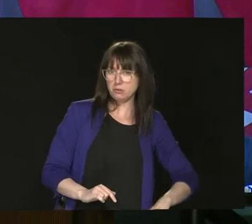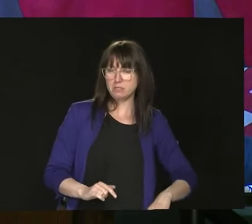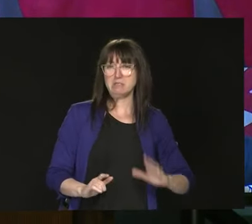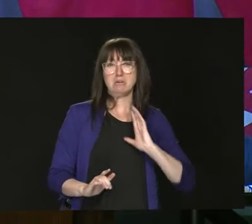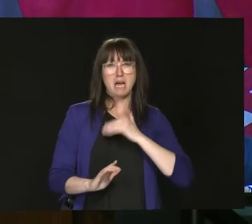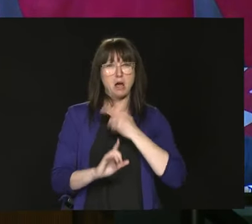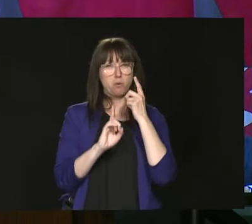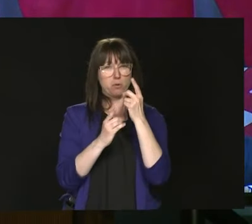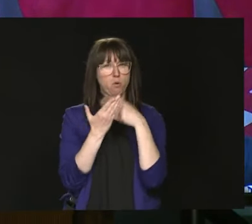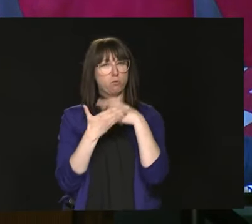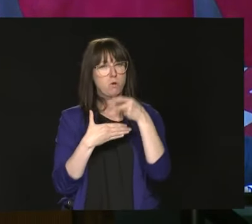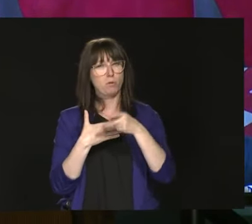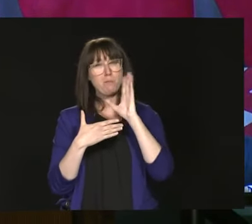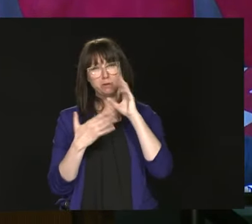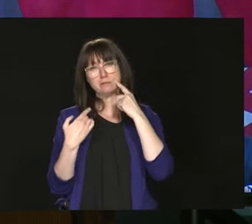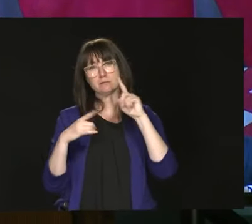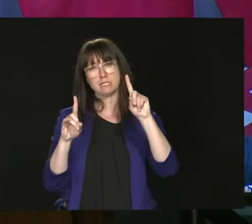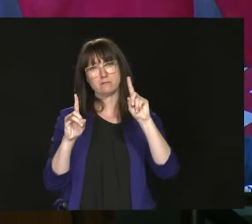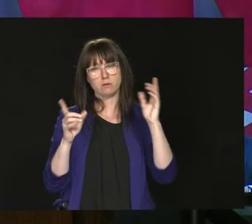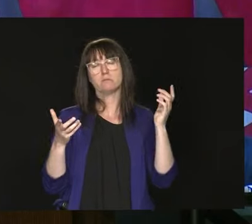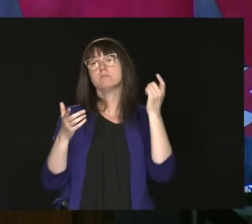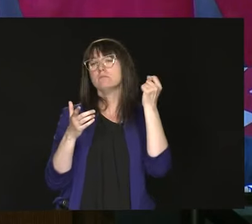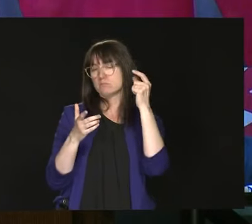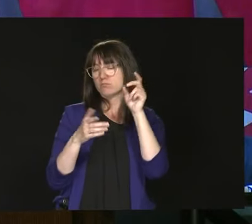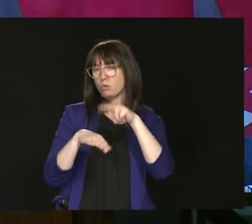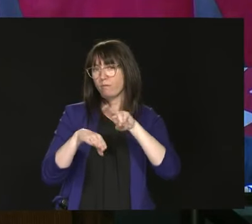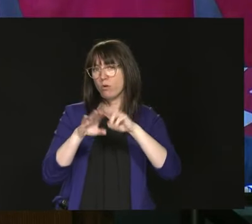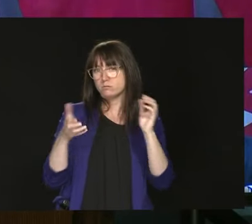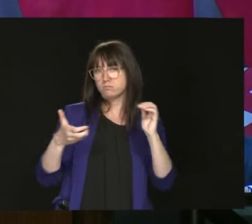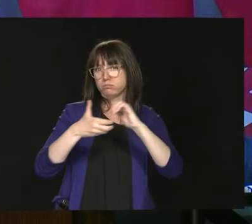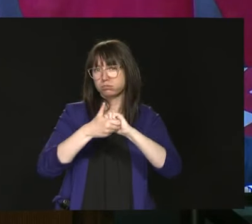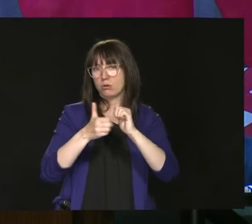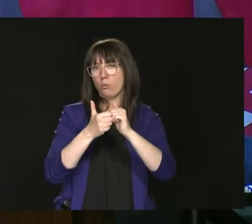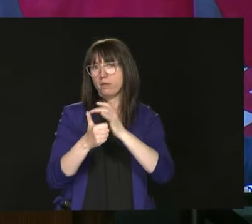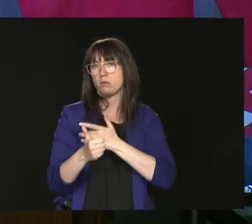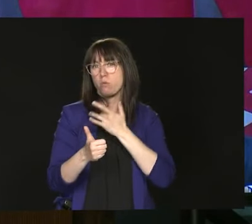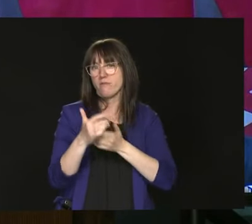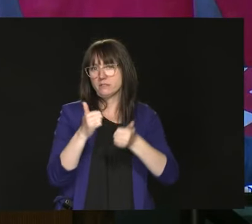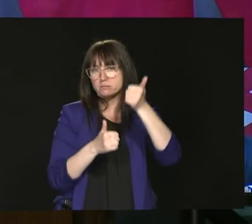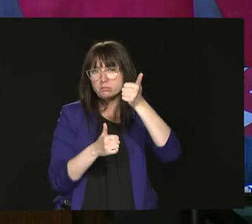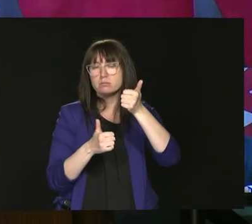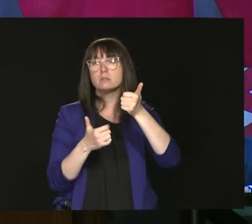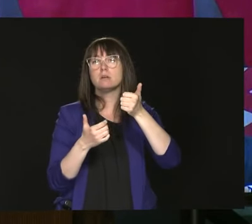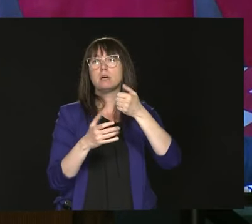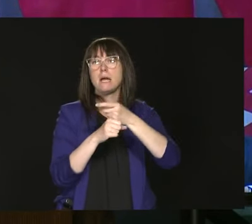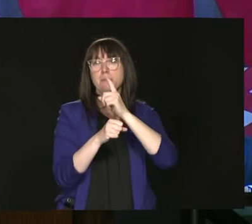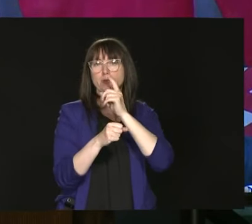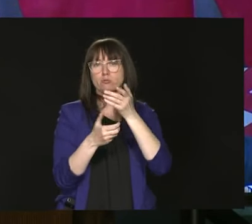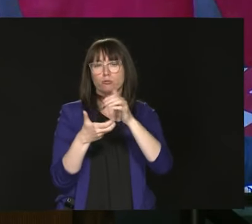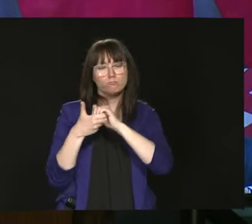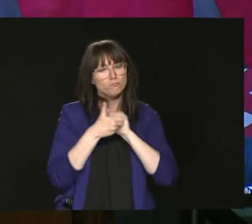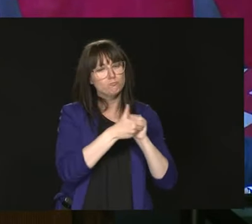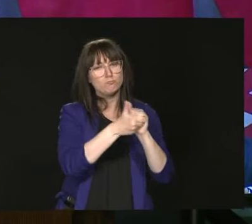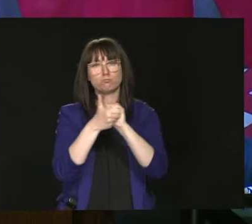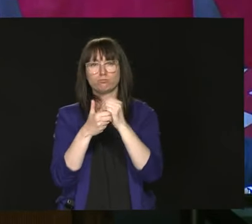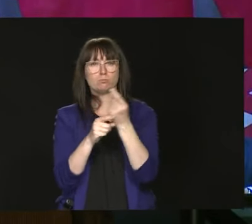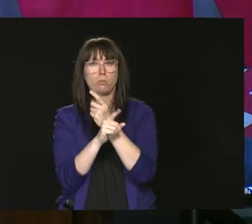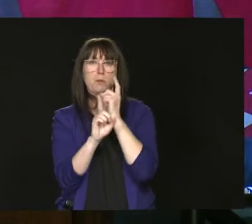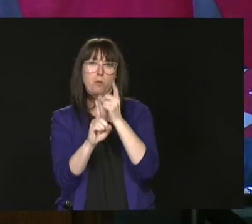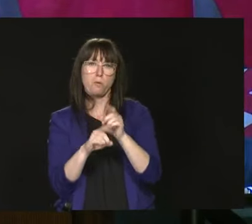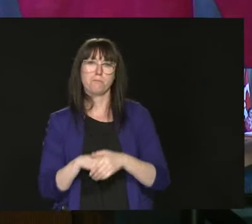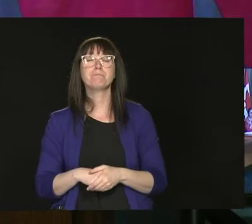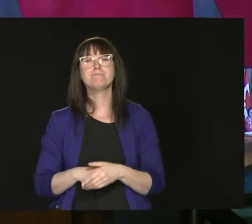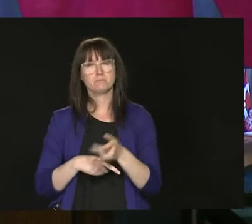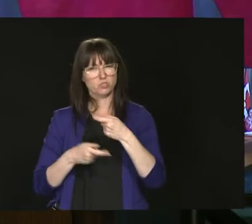working together, of course, with the provinces and ensuring that people work together to get to the right outcome. Thank you, Minister.